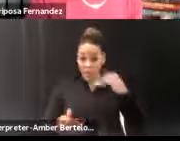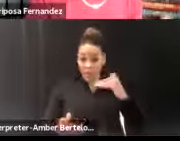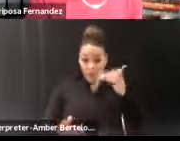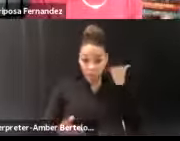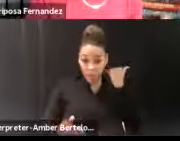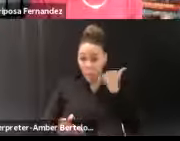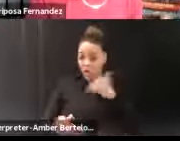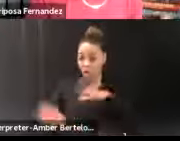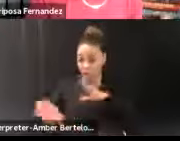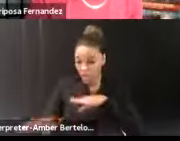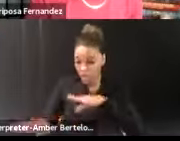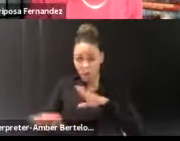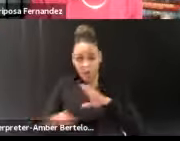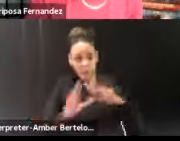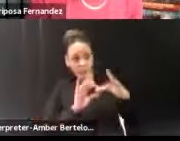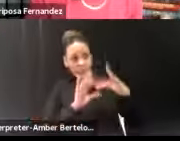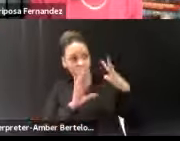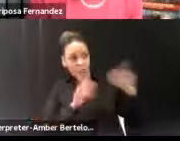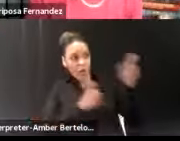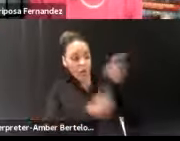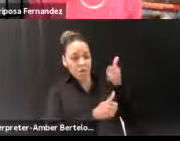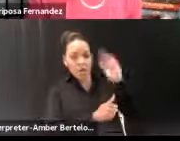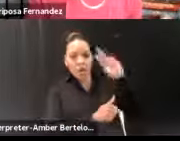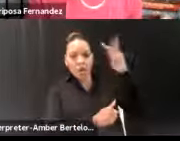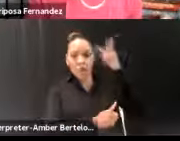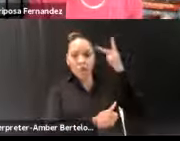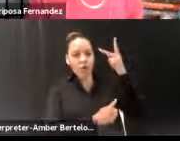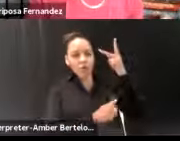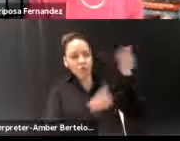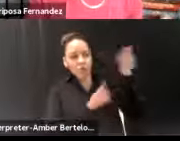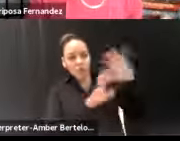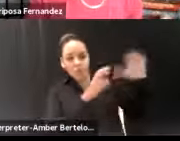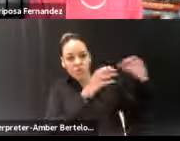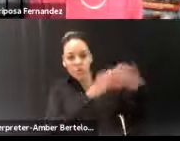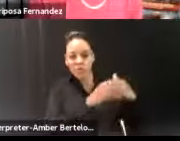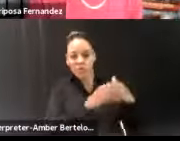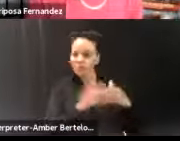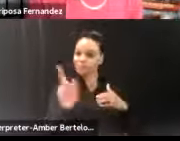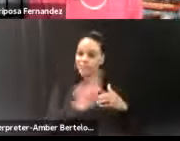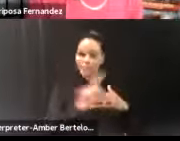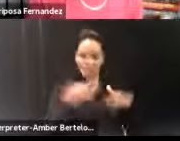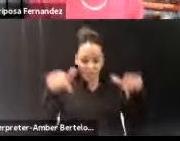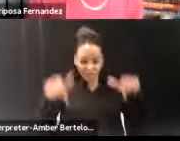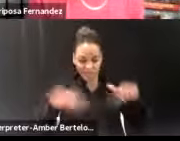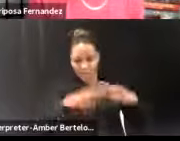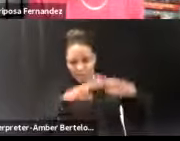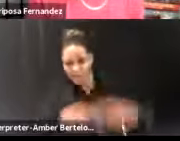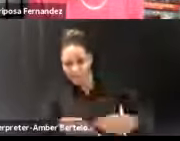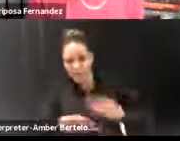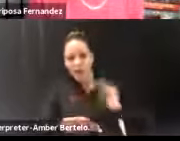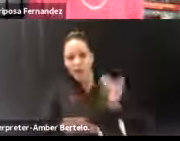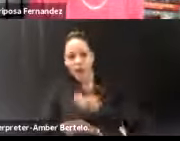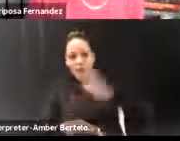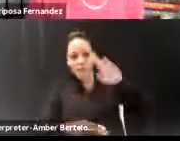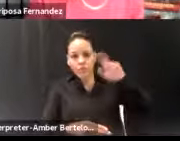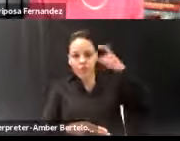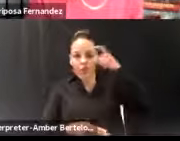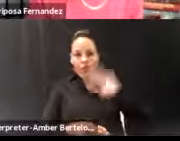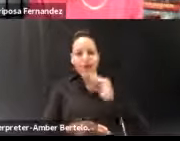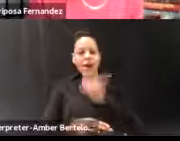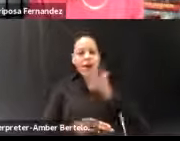over to a political party coin toss? Think again. This is our Bronx and our future that we fight back and